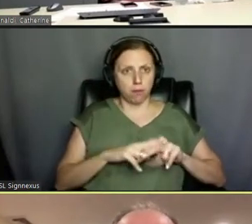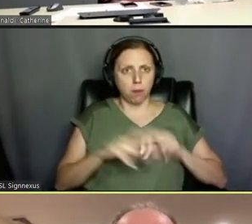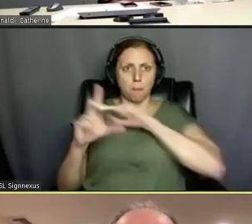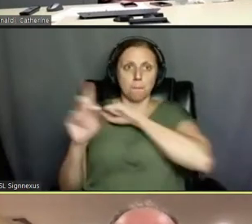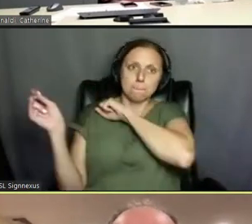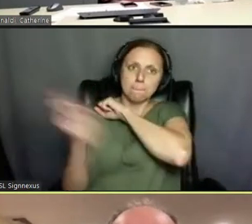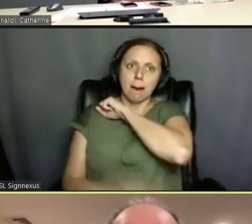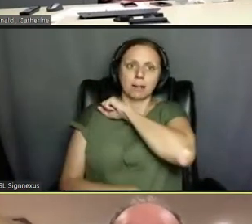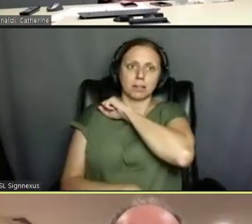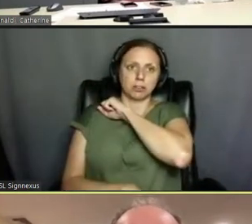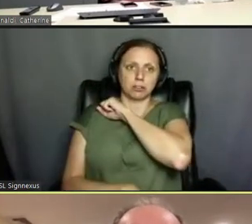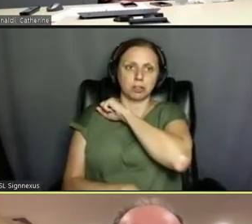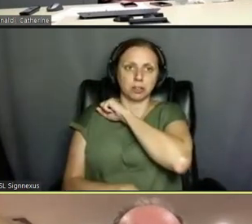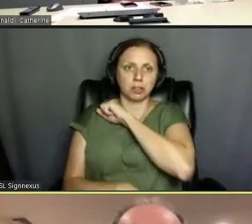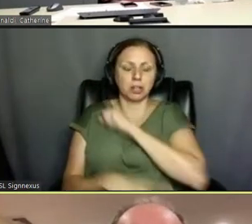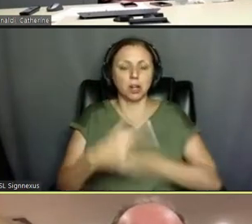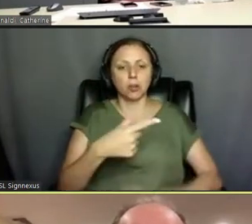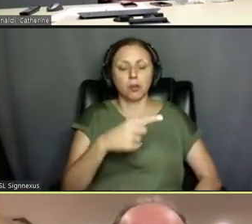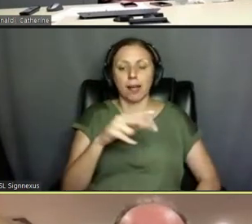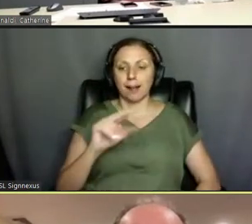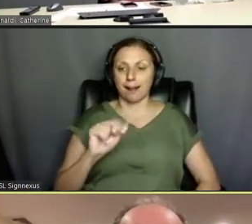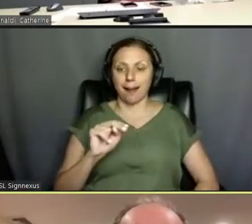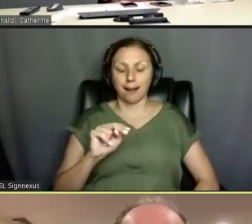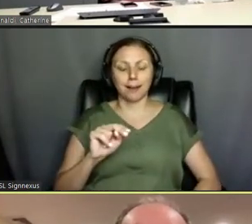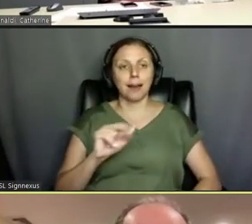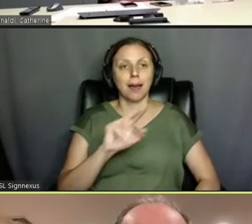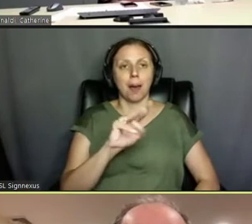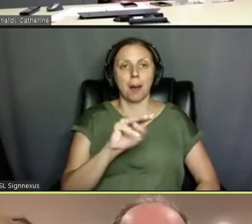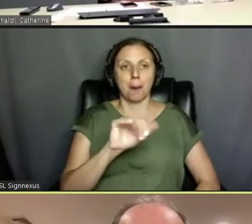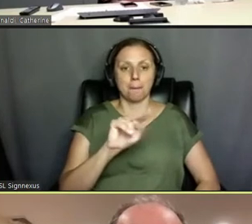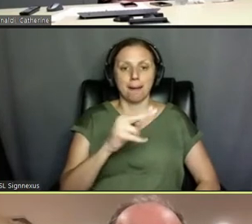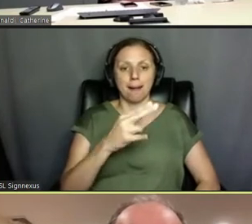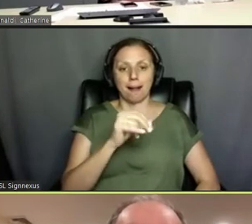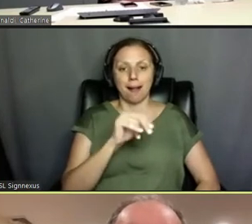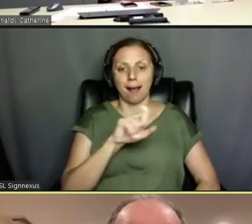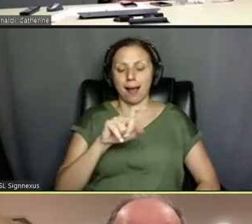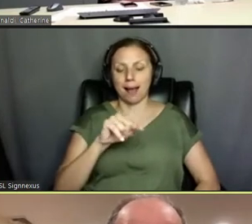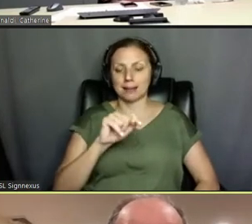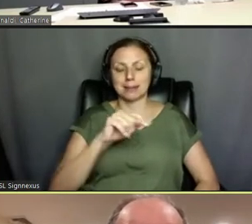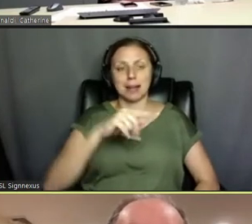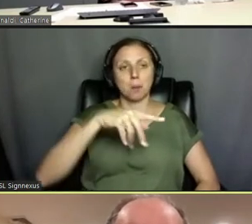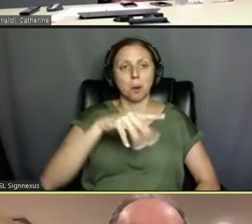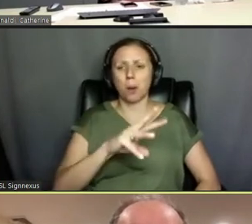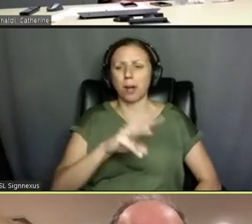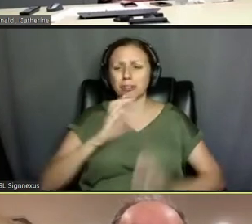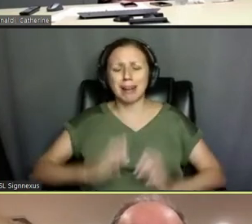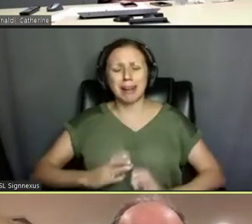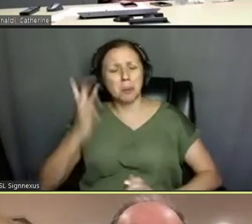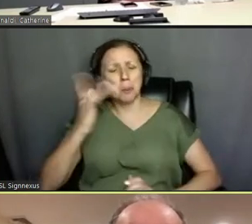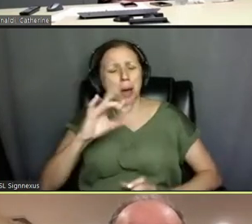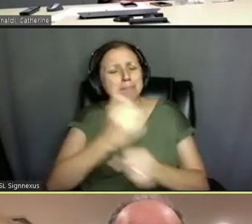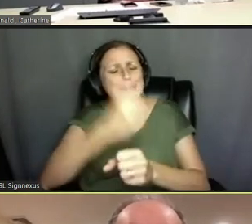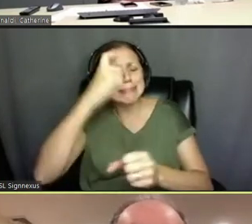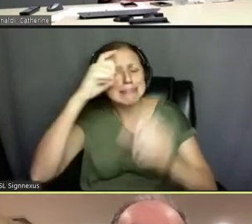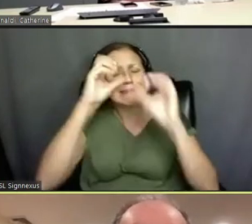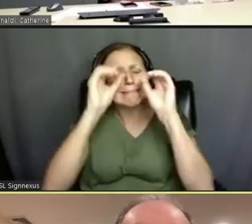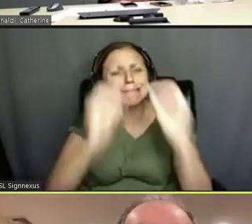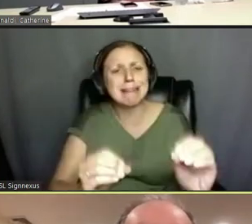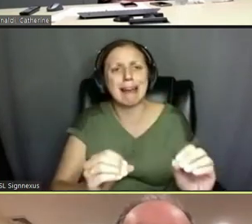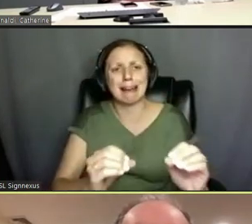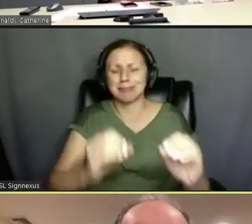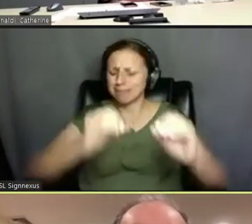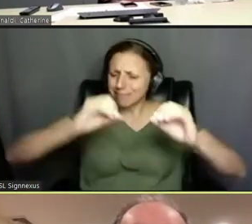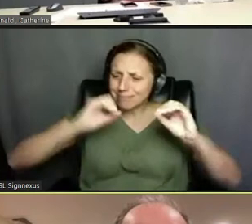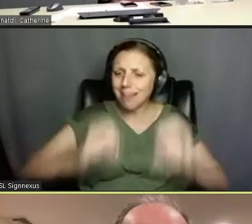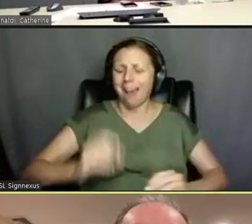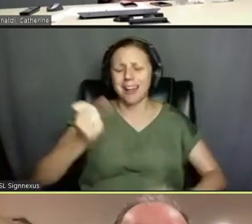punishing Great Neck, Manhasset, Plandome, and Port Washington customers? It makes no sense. It just absolutely makes no sense. I've been commuting on